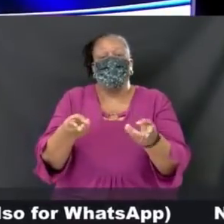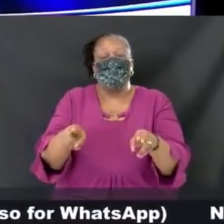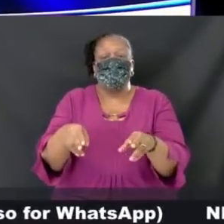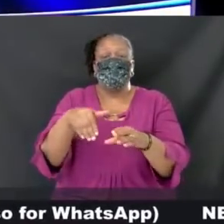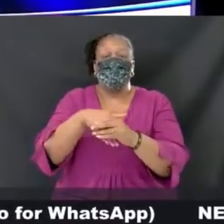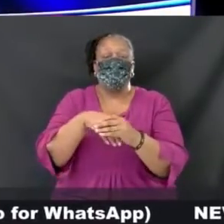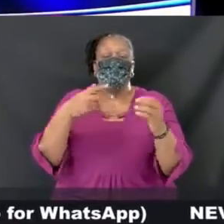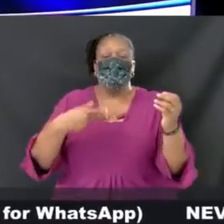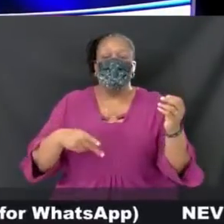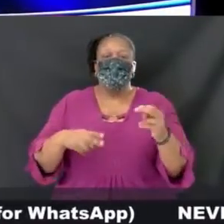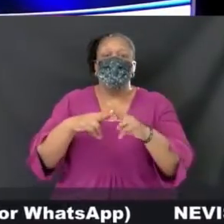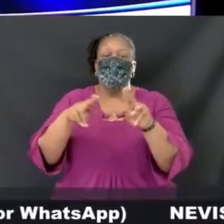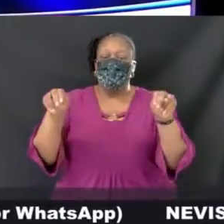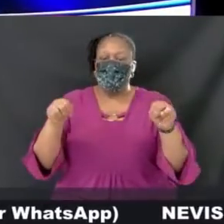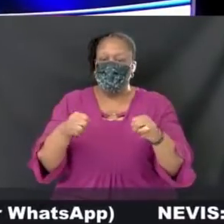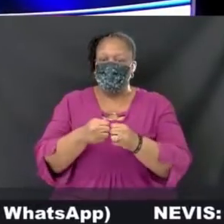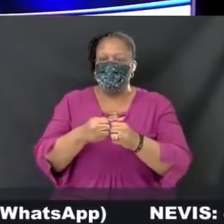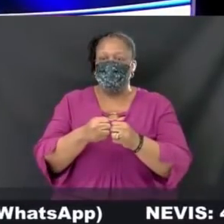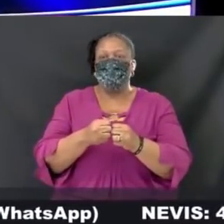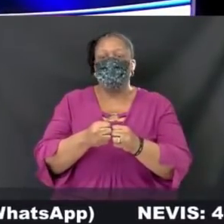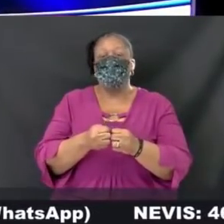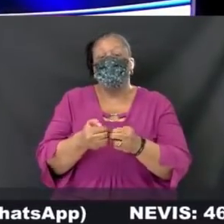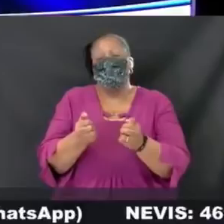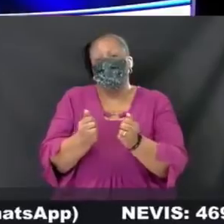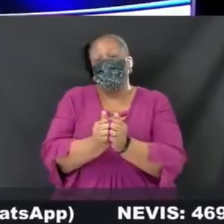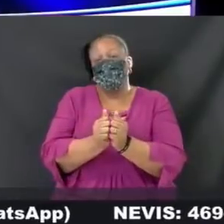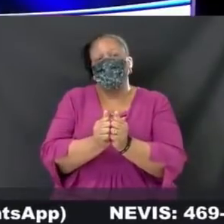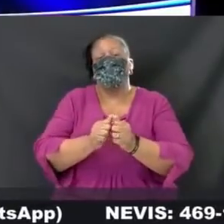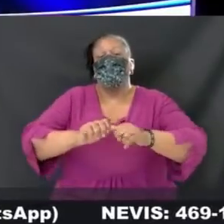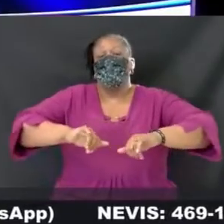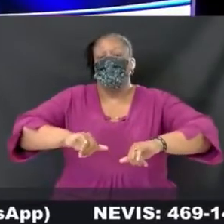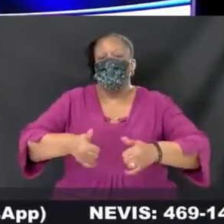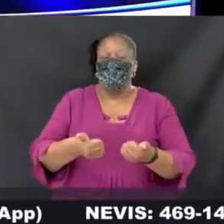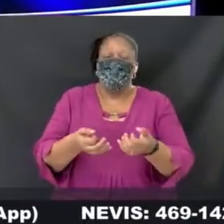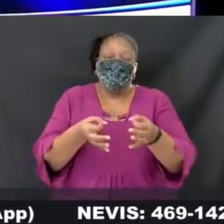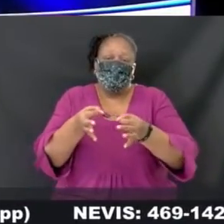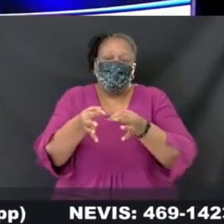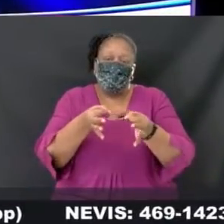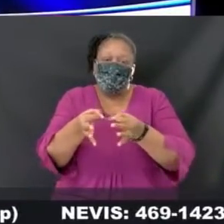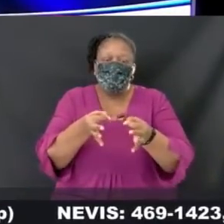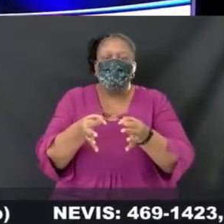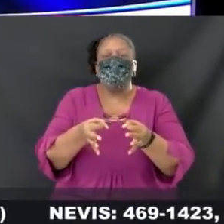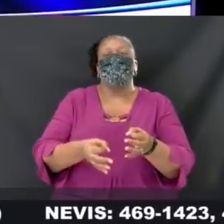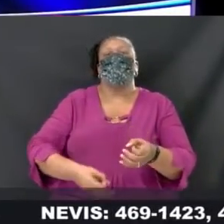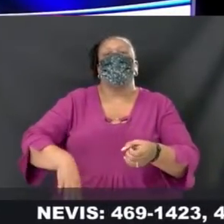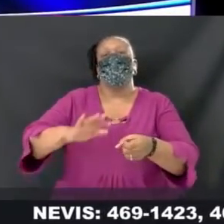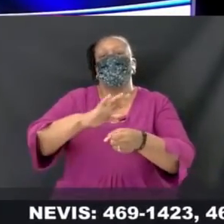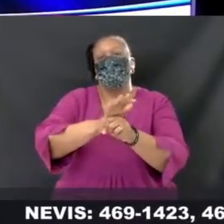the Federation of St. Kitts and Nevis in relation to how we are managing the